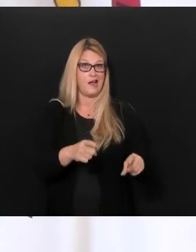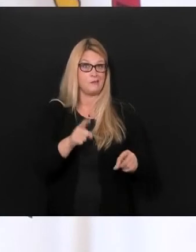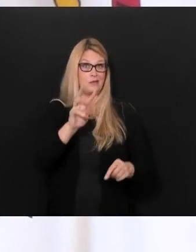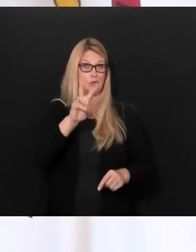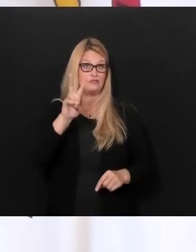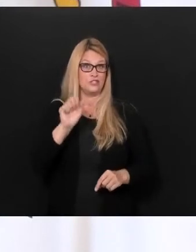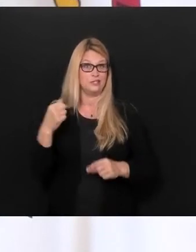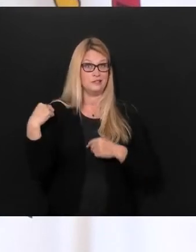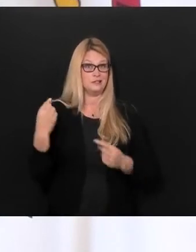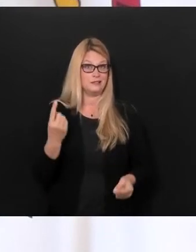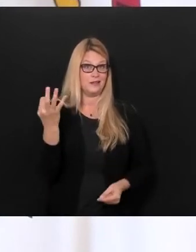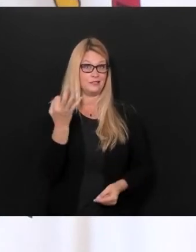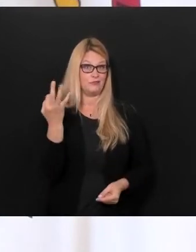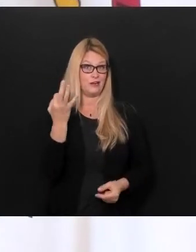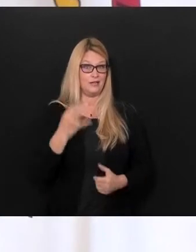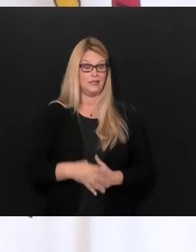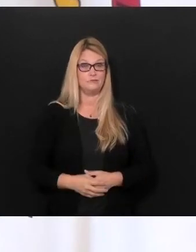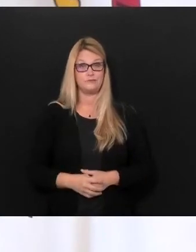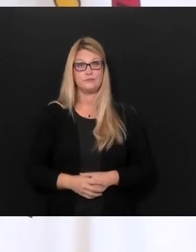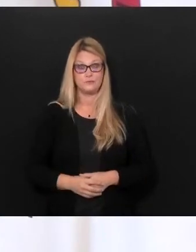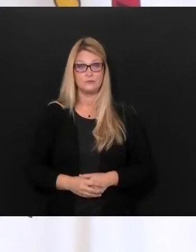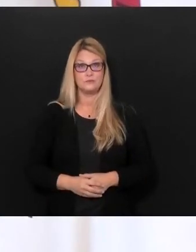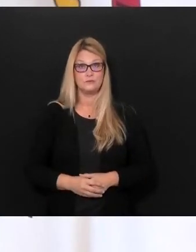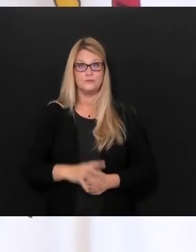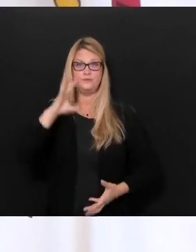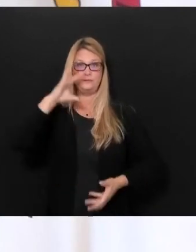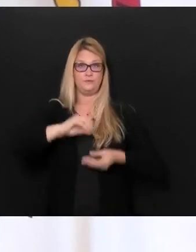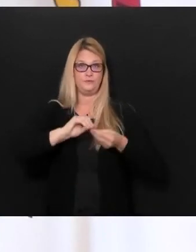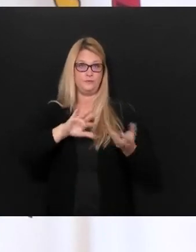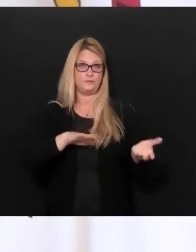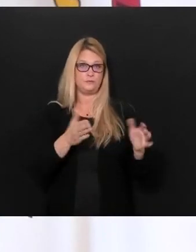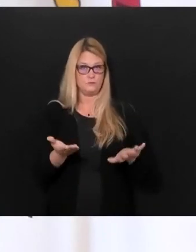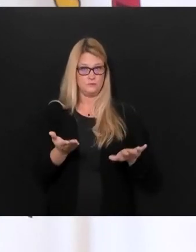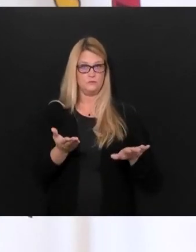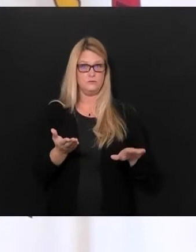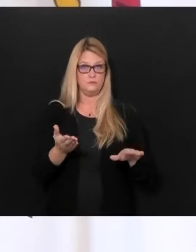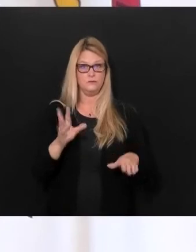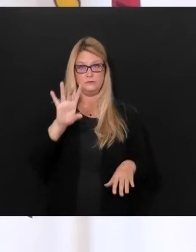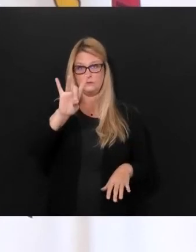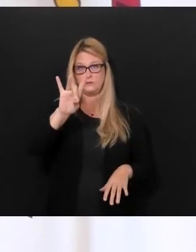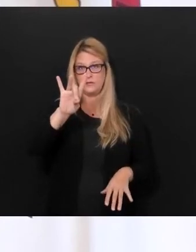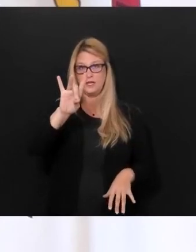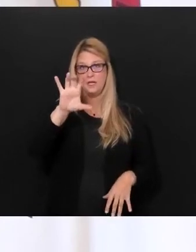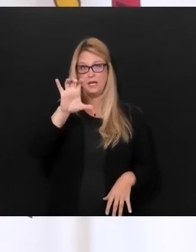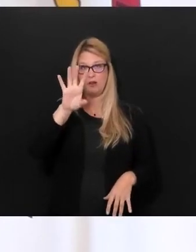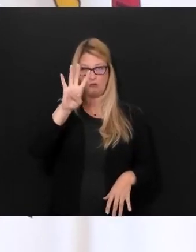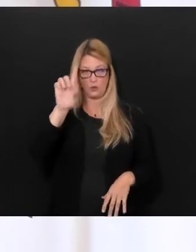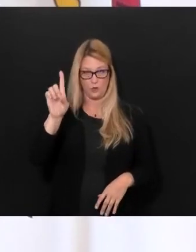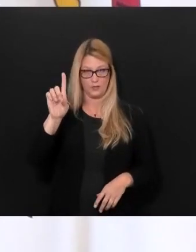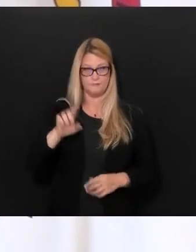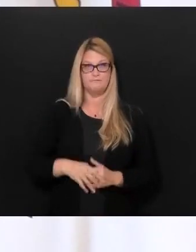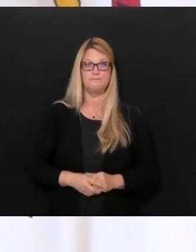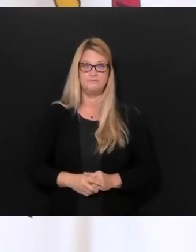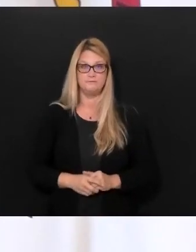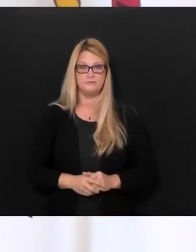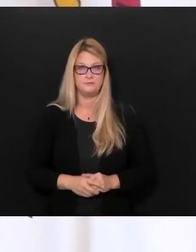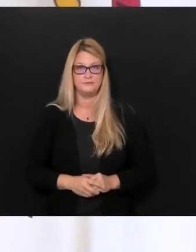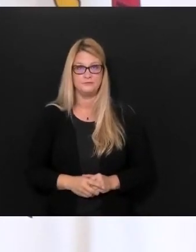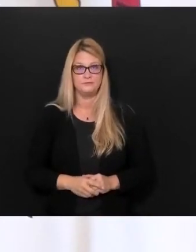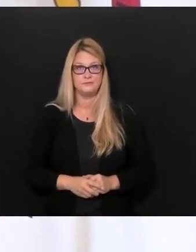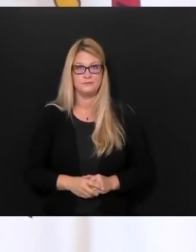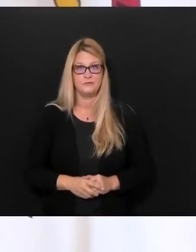since last Friday. The total number of deaths now in West Virginia is 841.